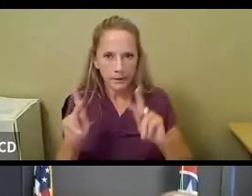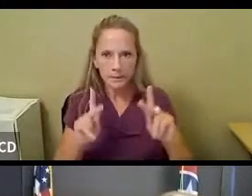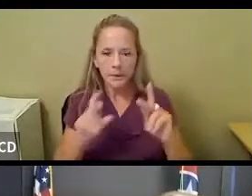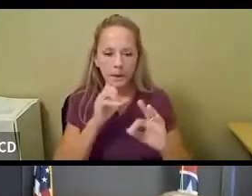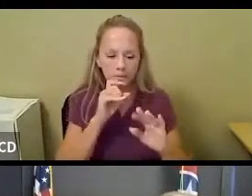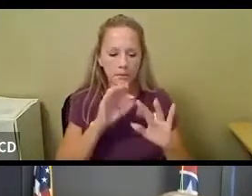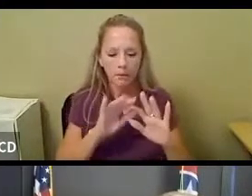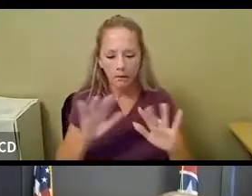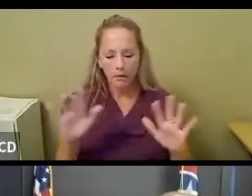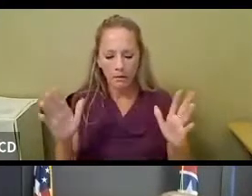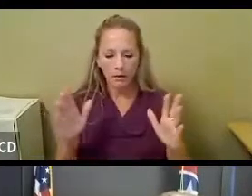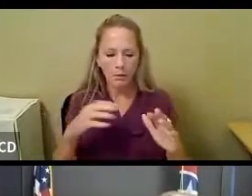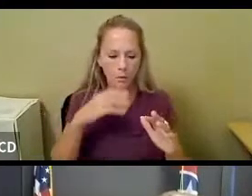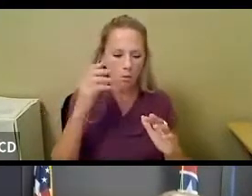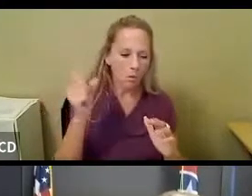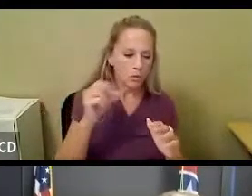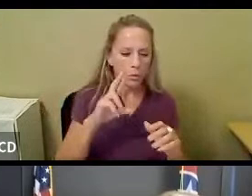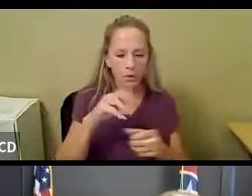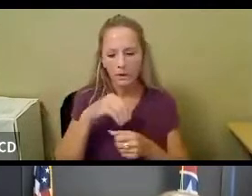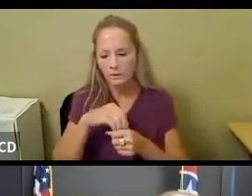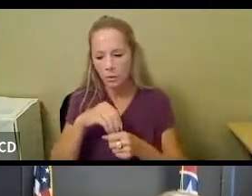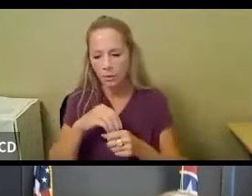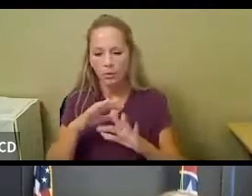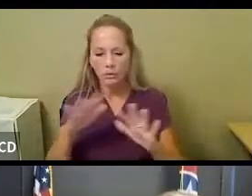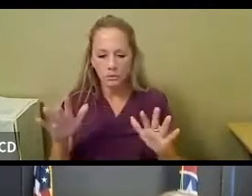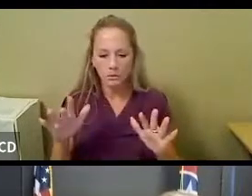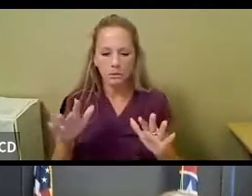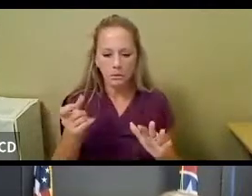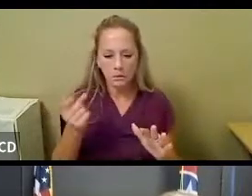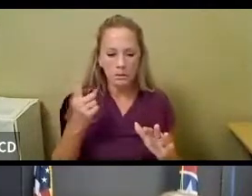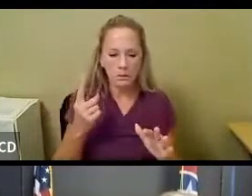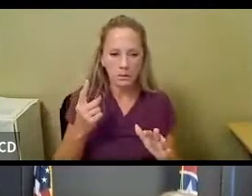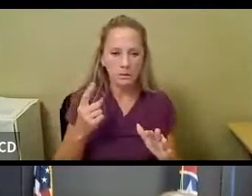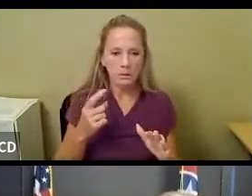shall blah blah blah, or older, indoors within 900.